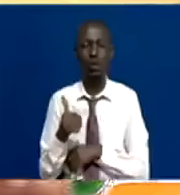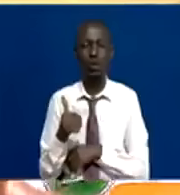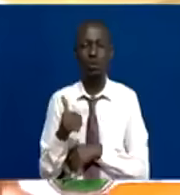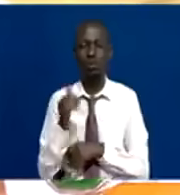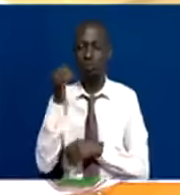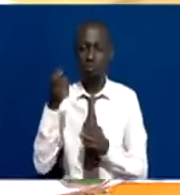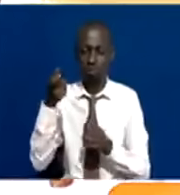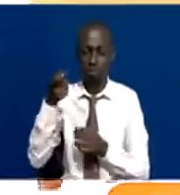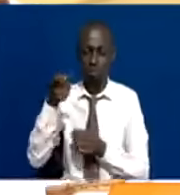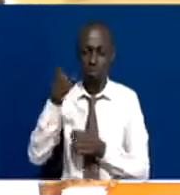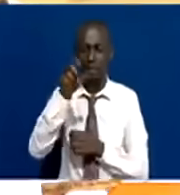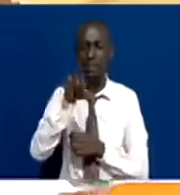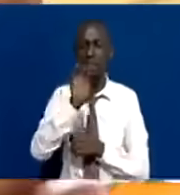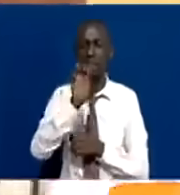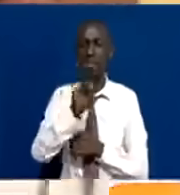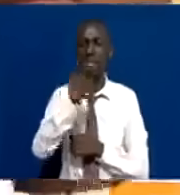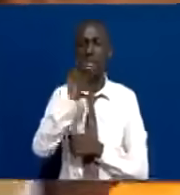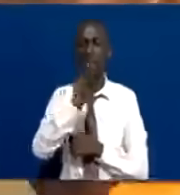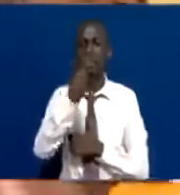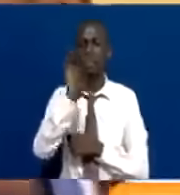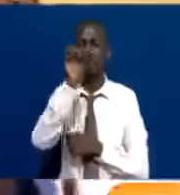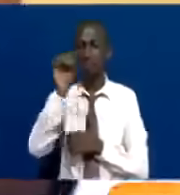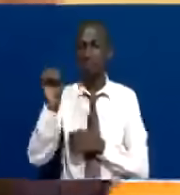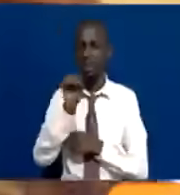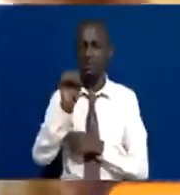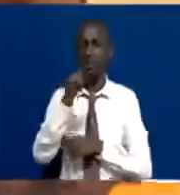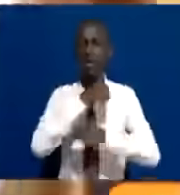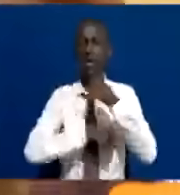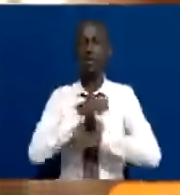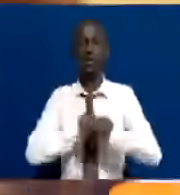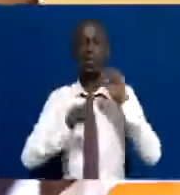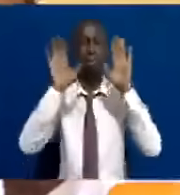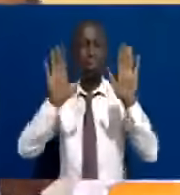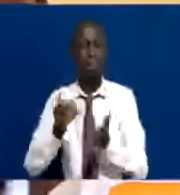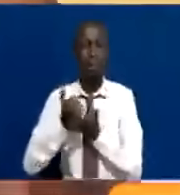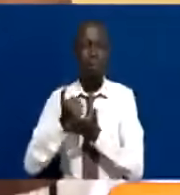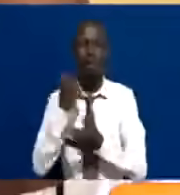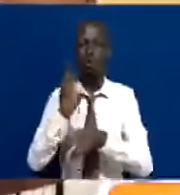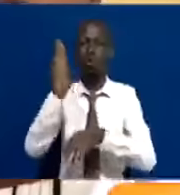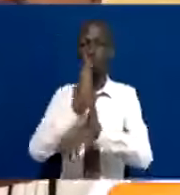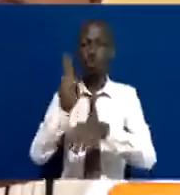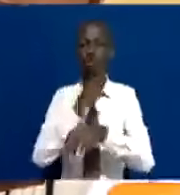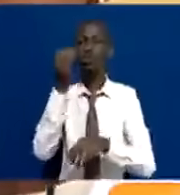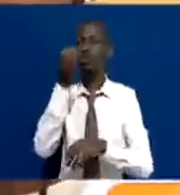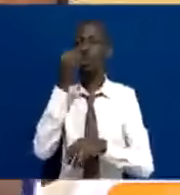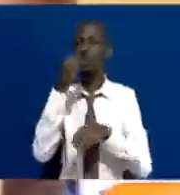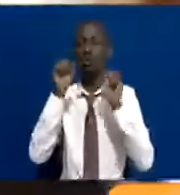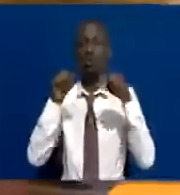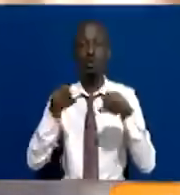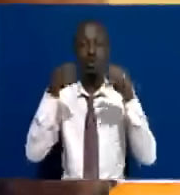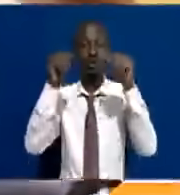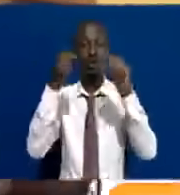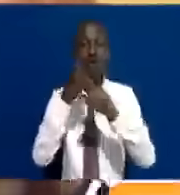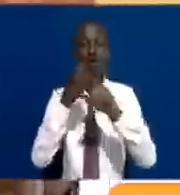enzymes to fortify it. This is a crucial step that will enable the user to digest the flour made